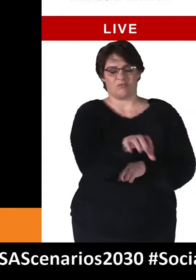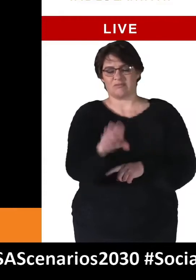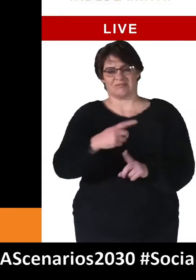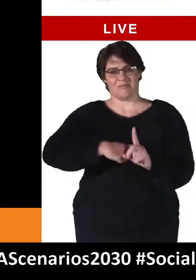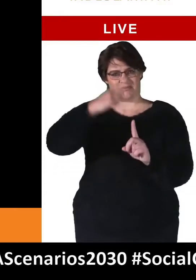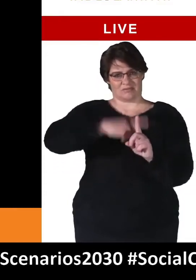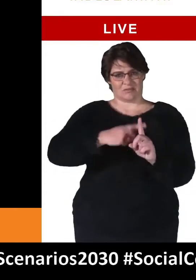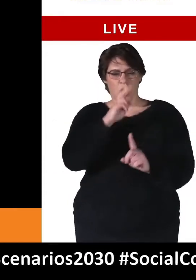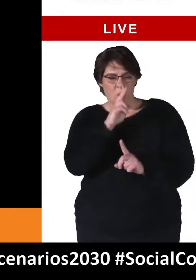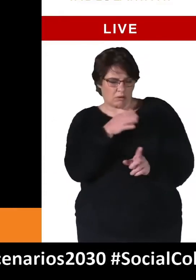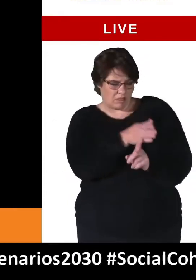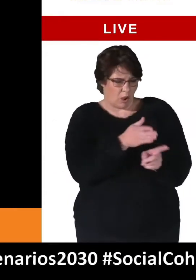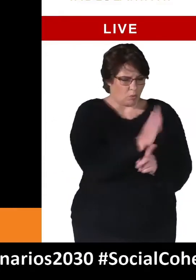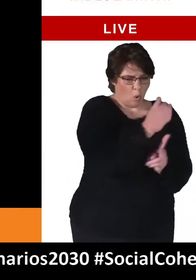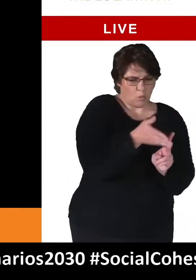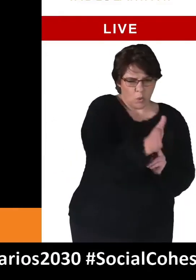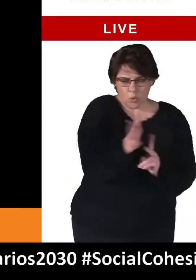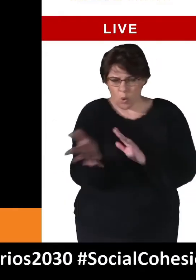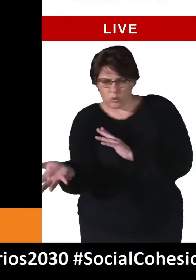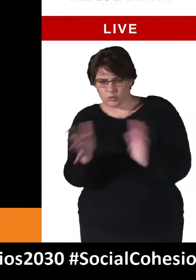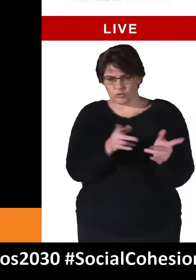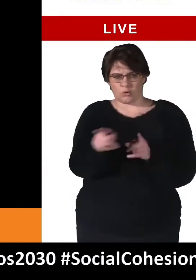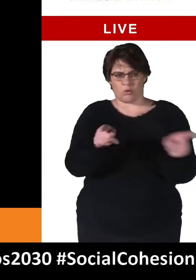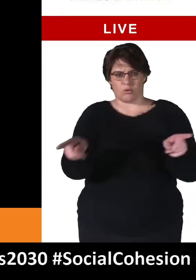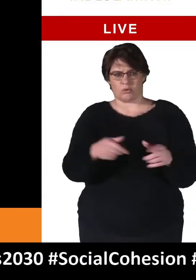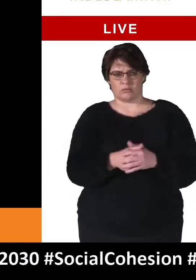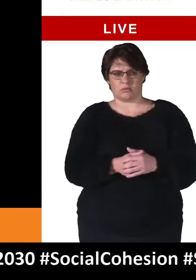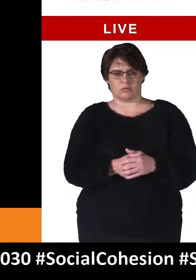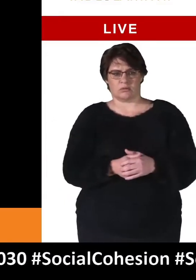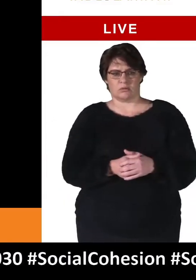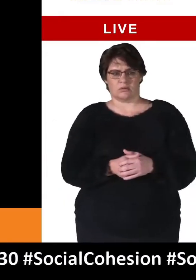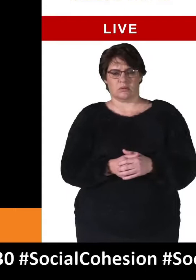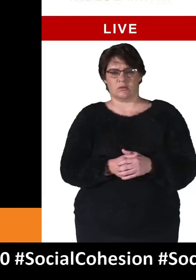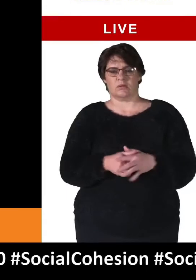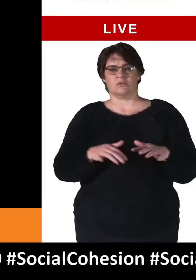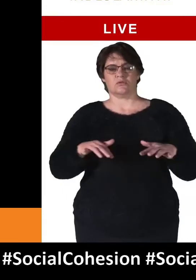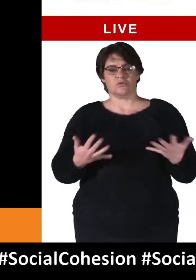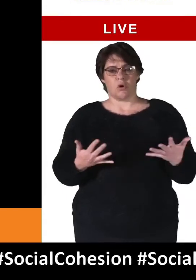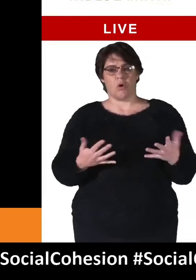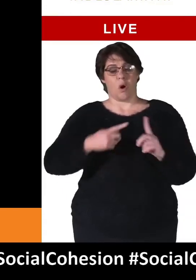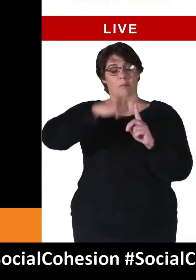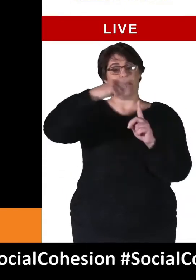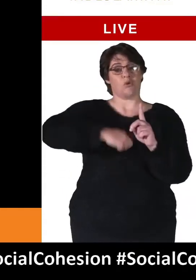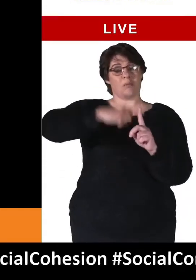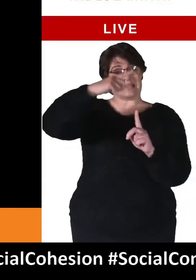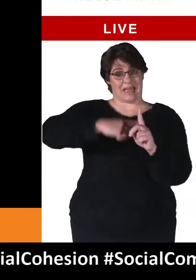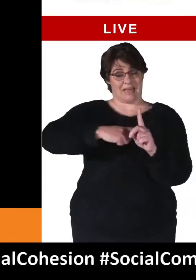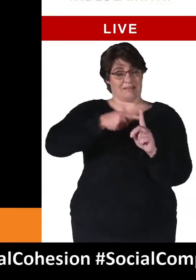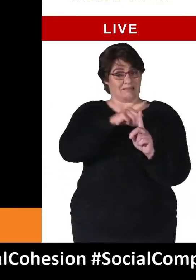at the scenario direction in each province. All right, so the barometer